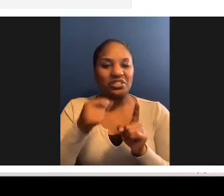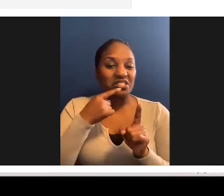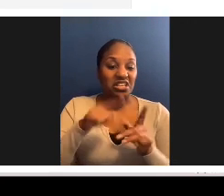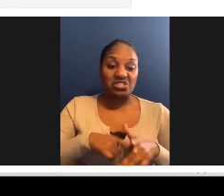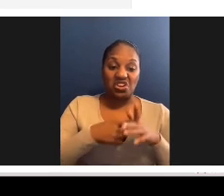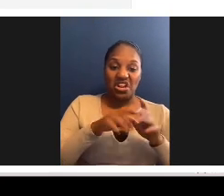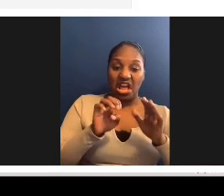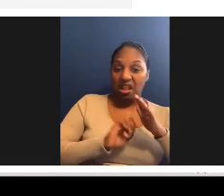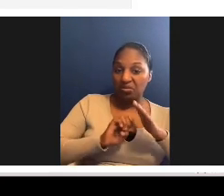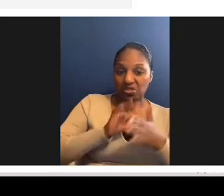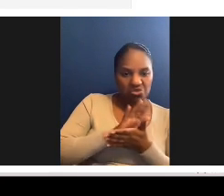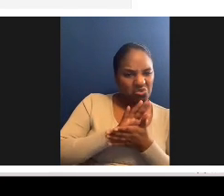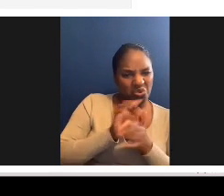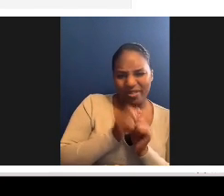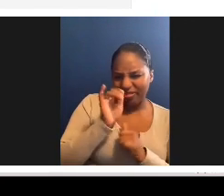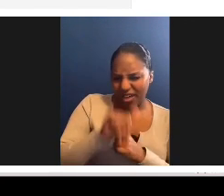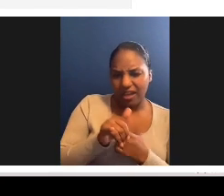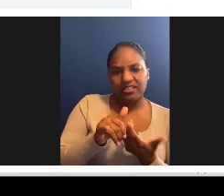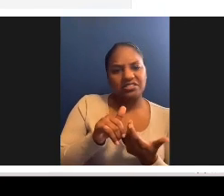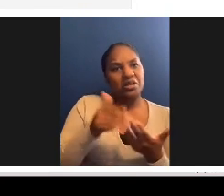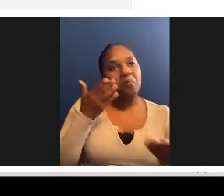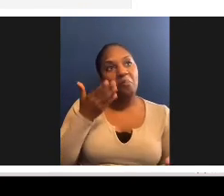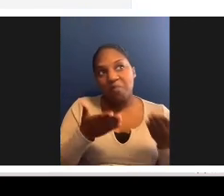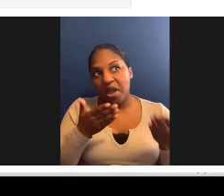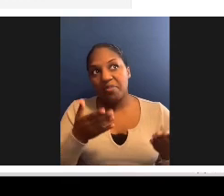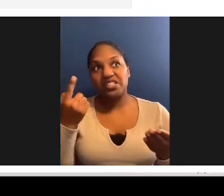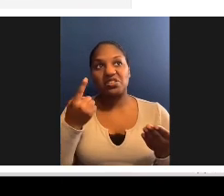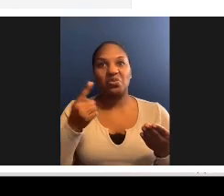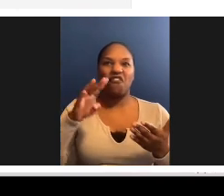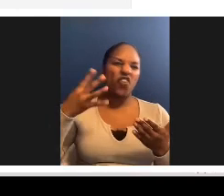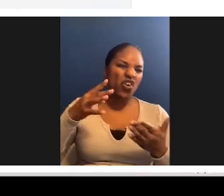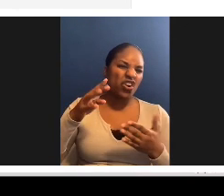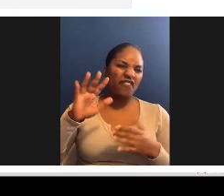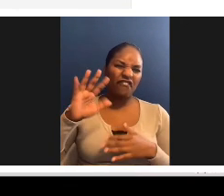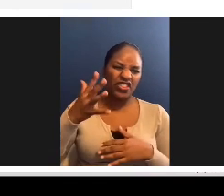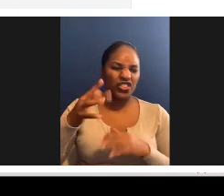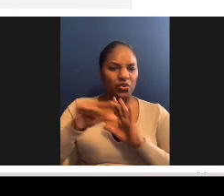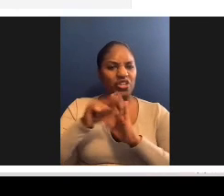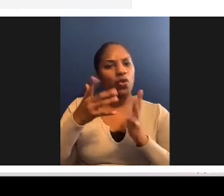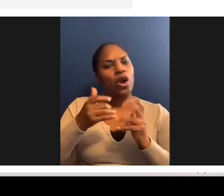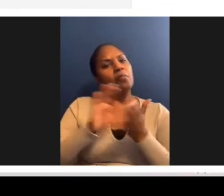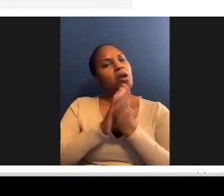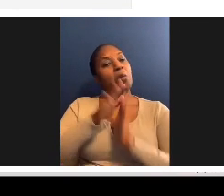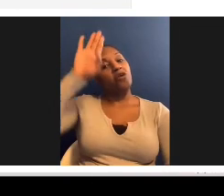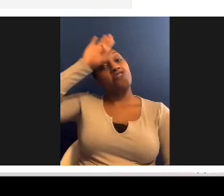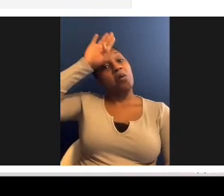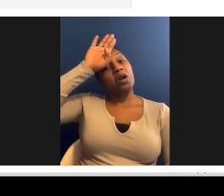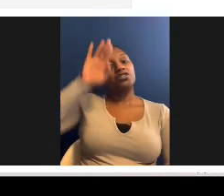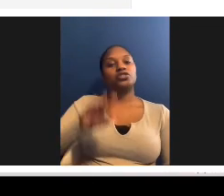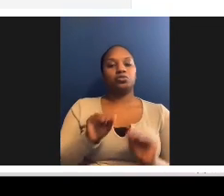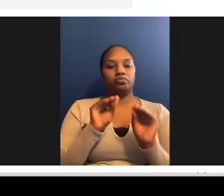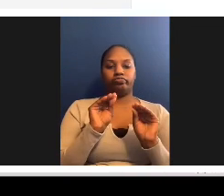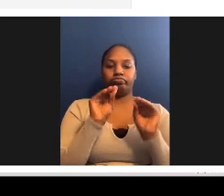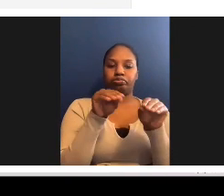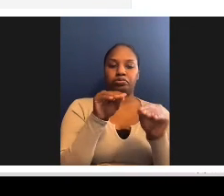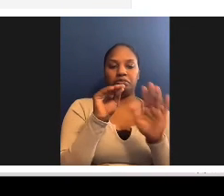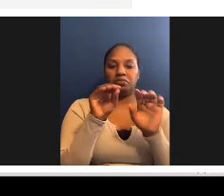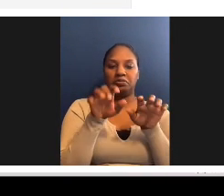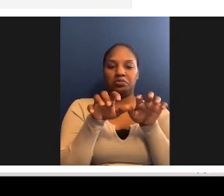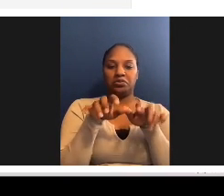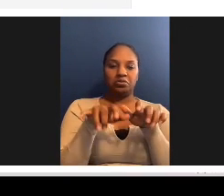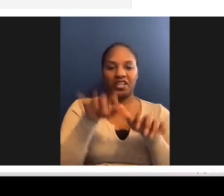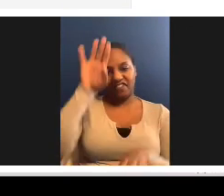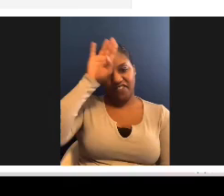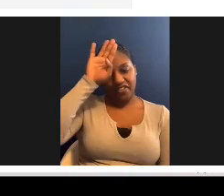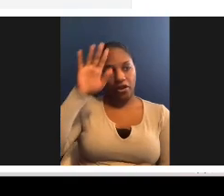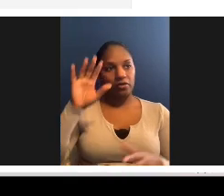with this. You know, maybe someone in 4th or 5th grade tells you they want to be a fireman, so you just put that in there. My niece